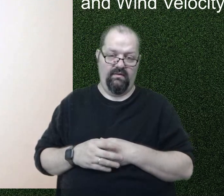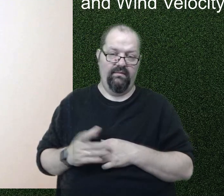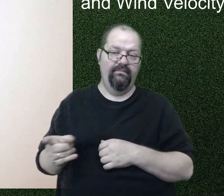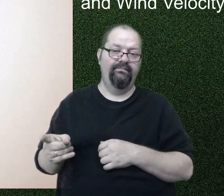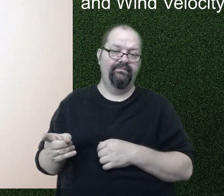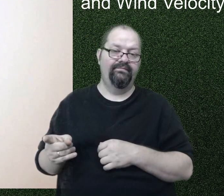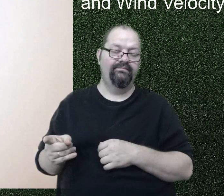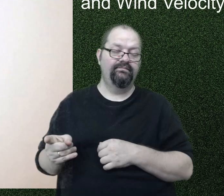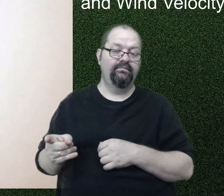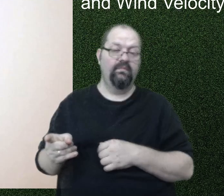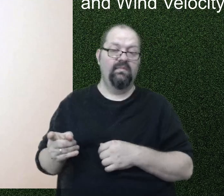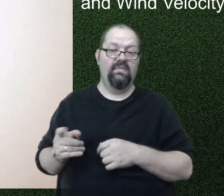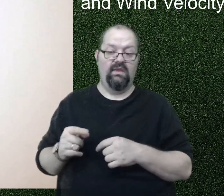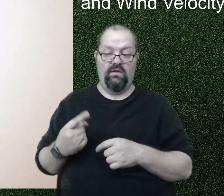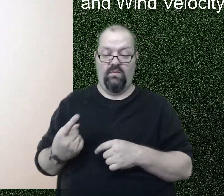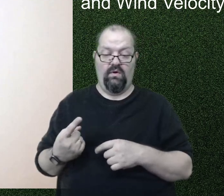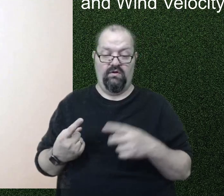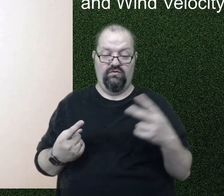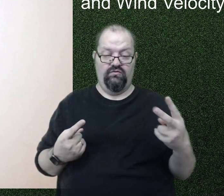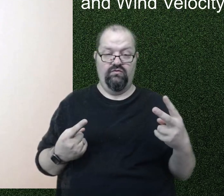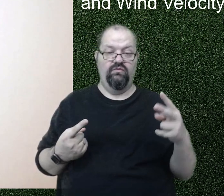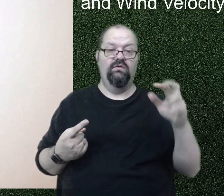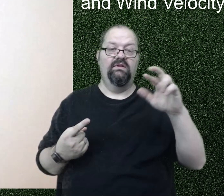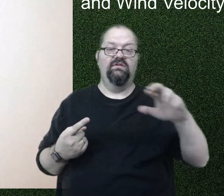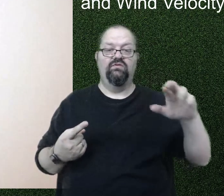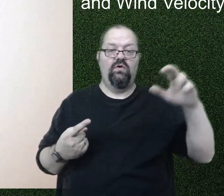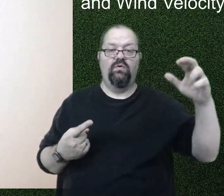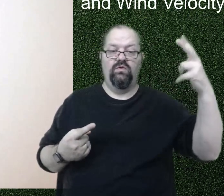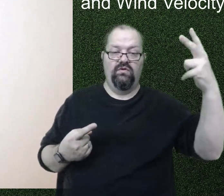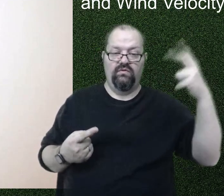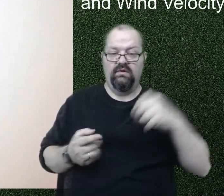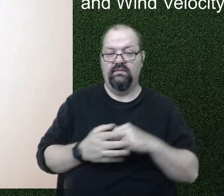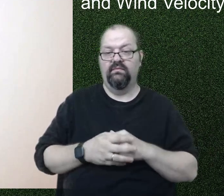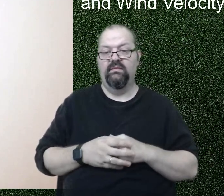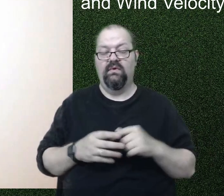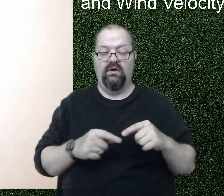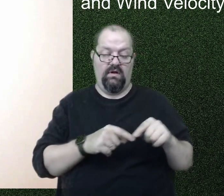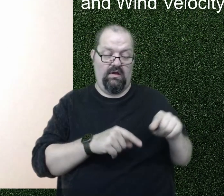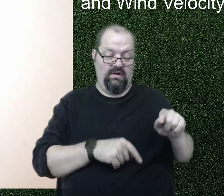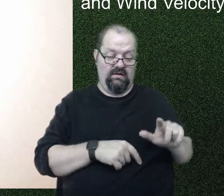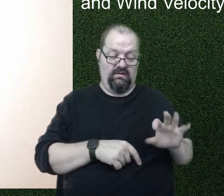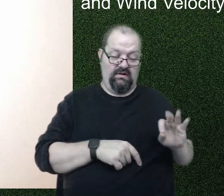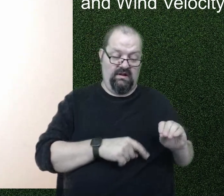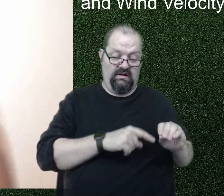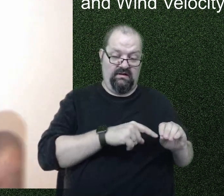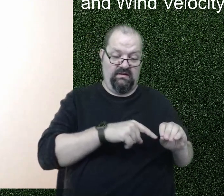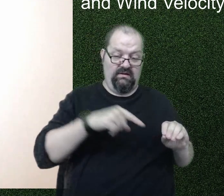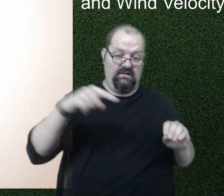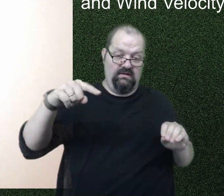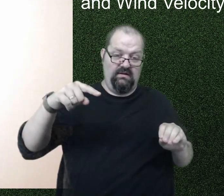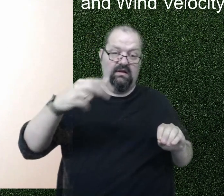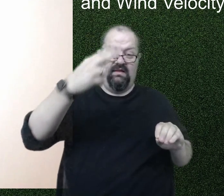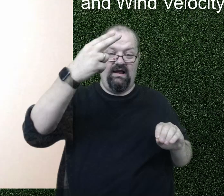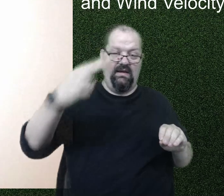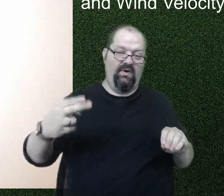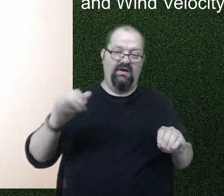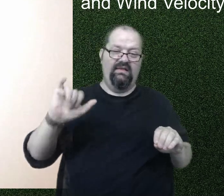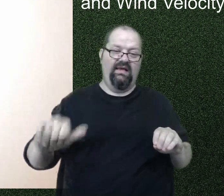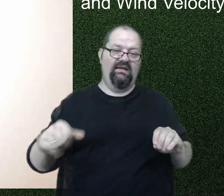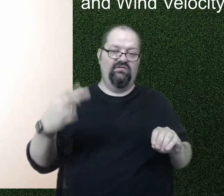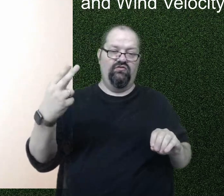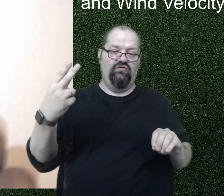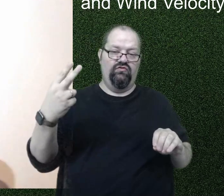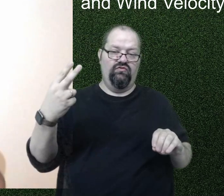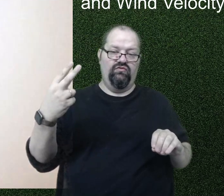the side lengths are 1, 2, and square root of 3. Opposite the 90, that's the longest one, it's 2, and the square root of